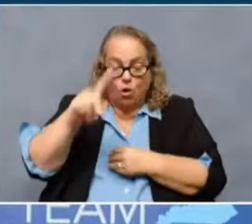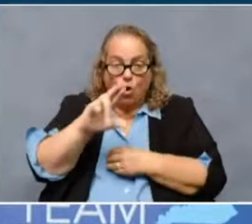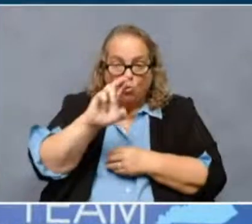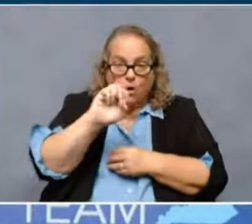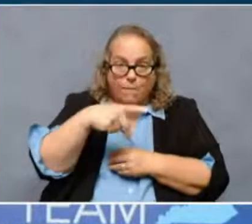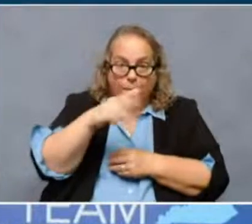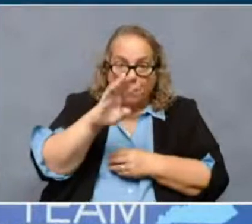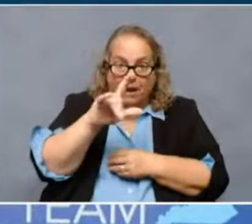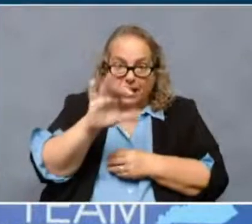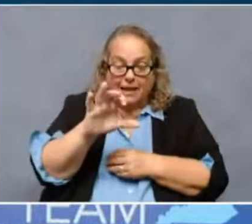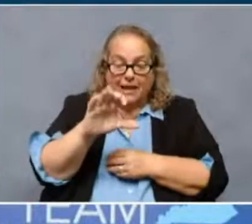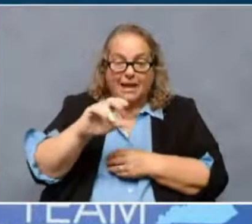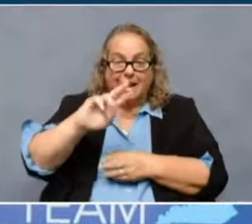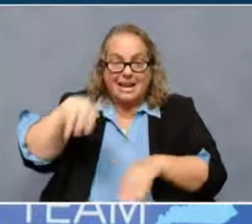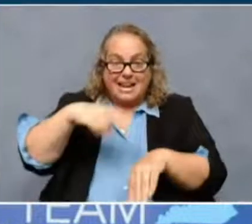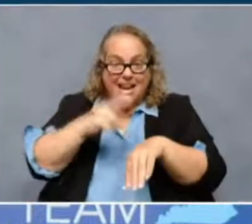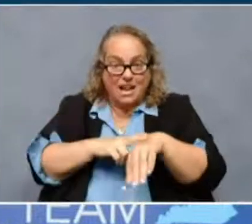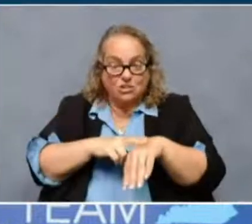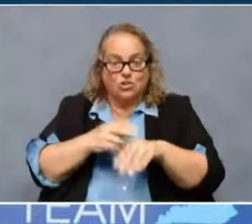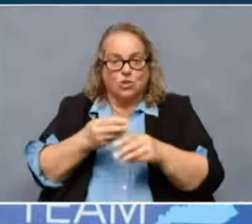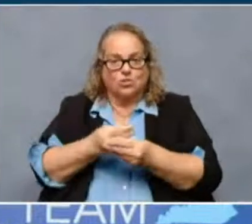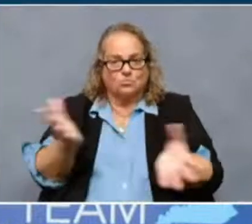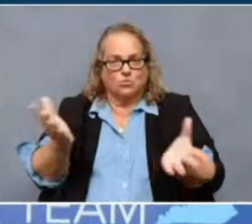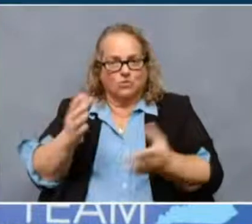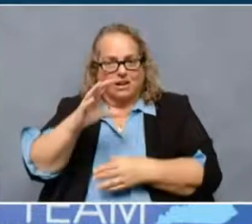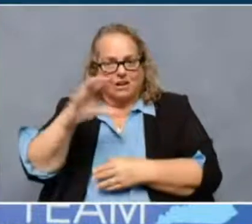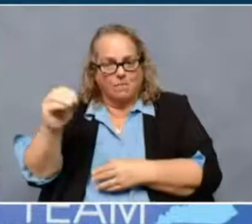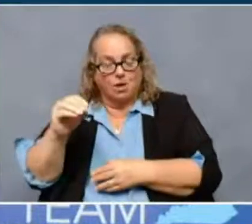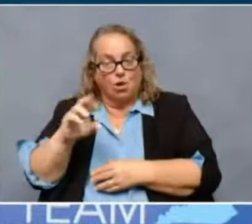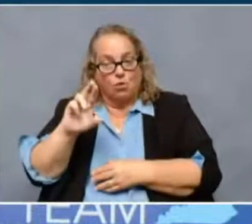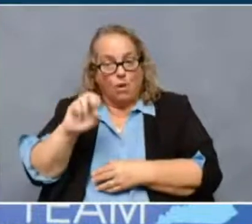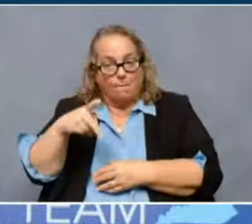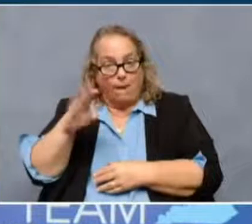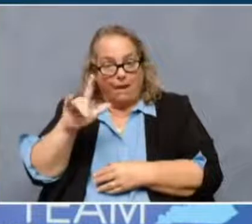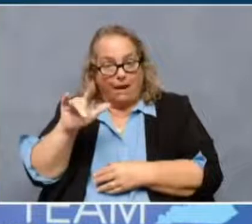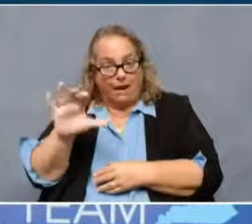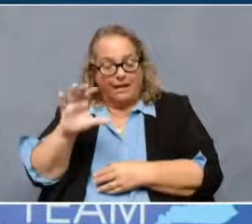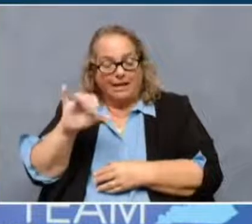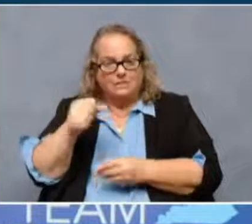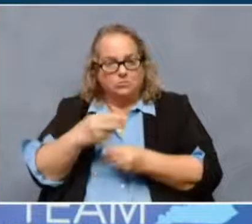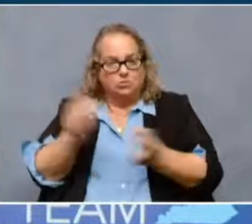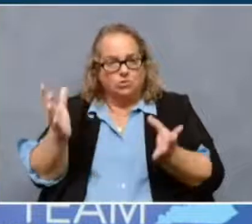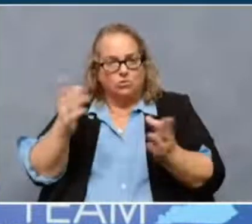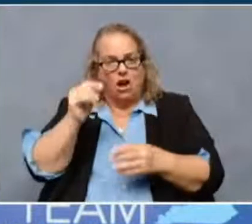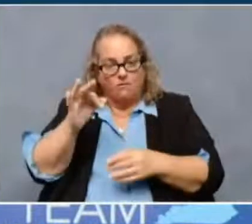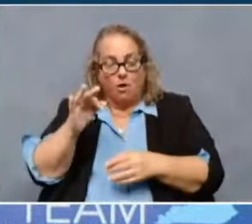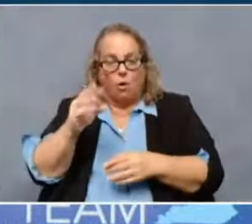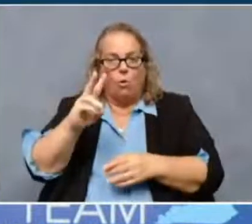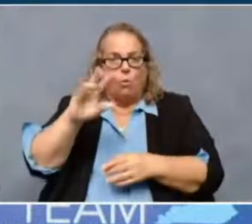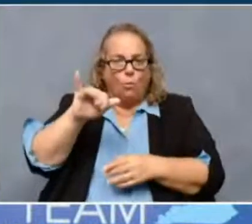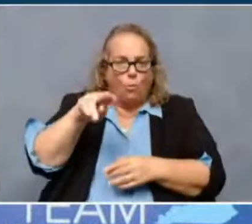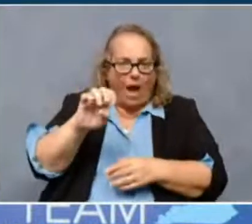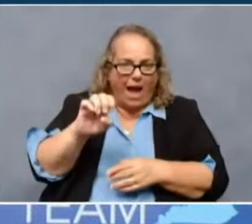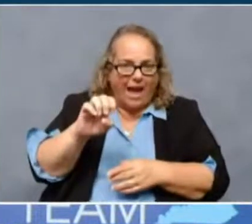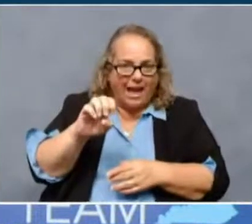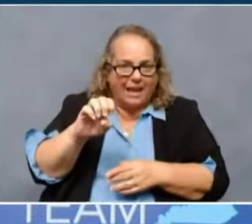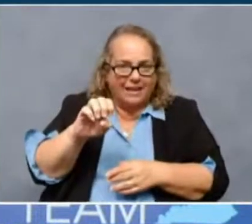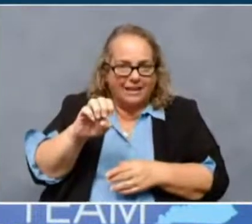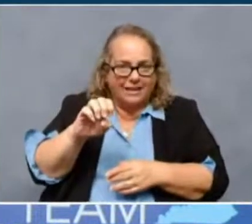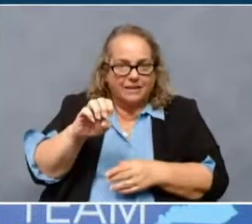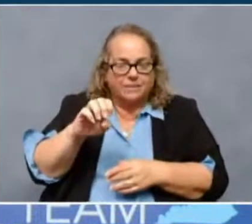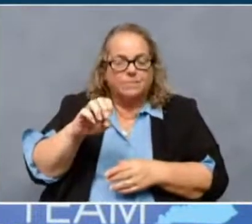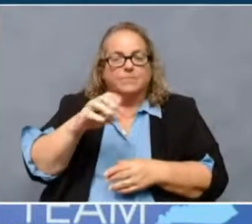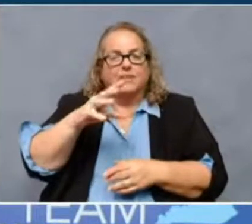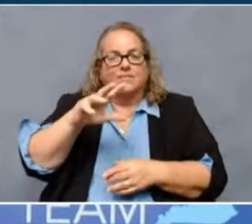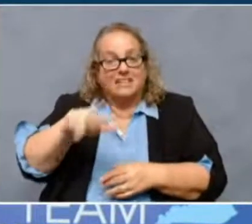Distributing Company. Republic is a distributor of premium wine and spirits, and this $50 million investment